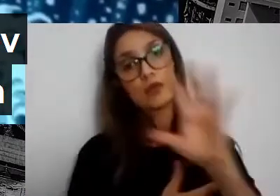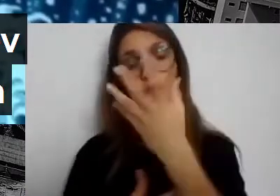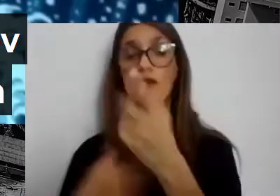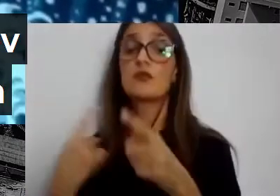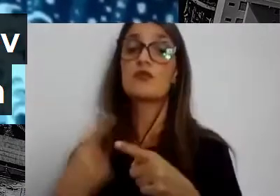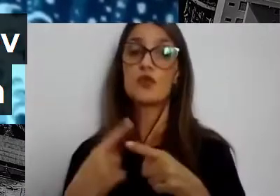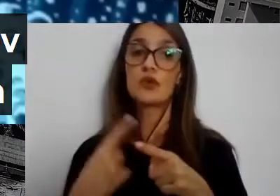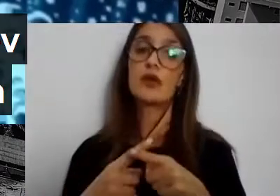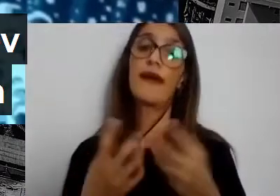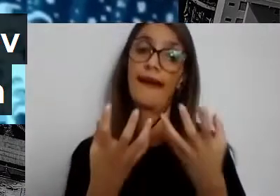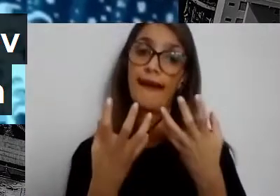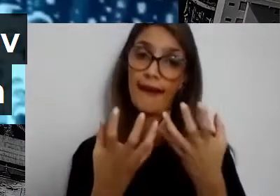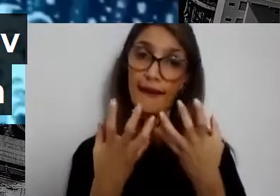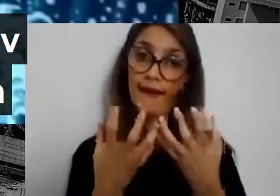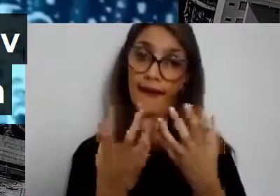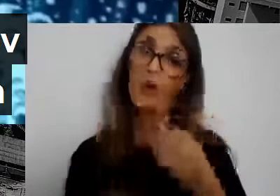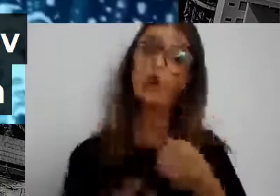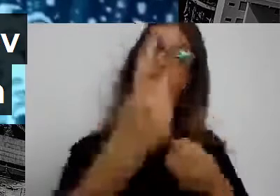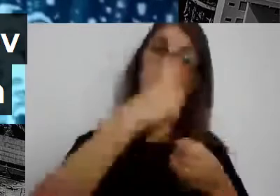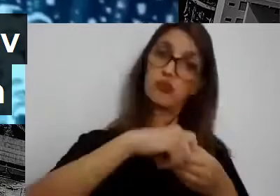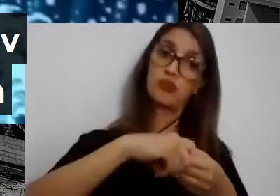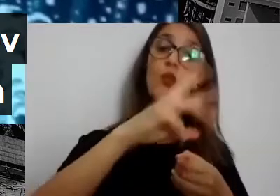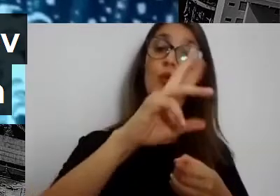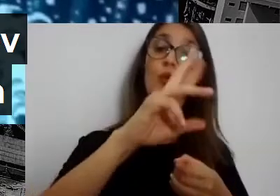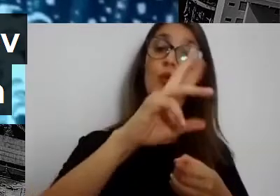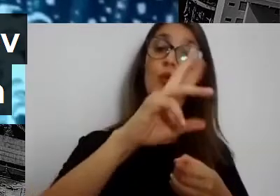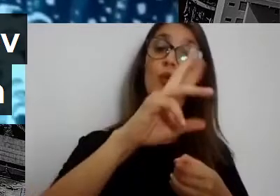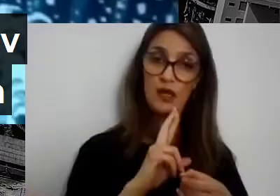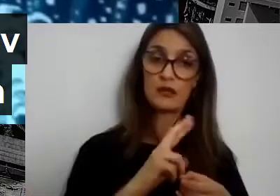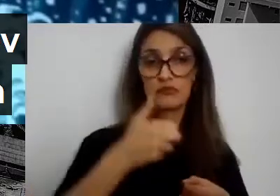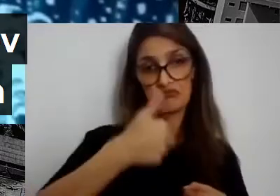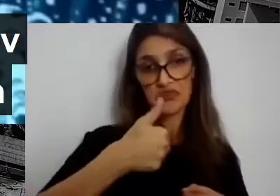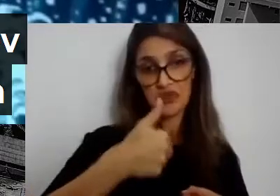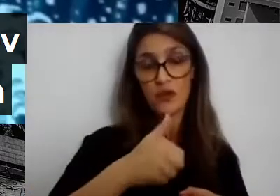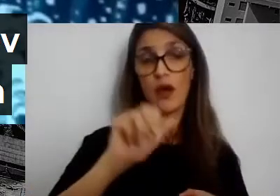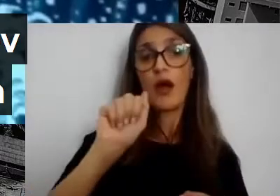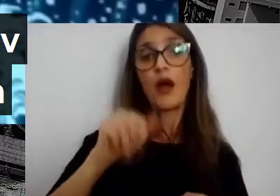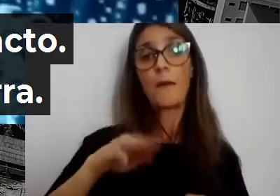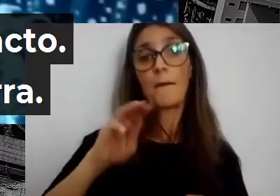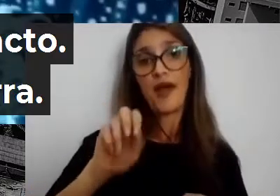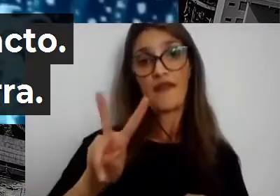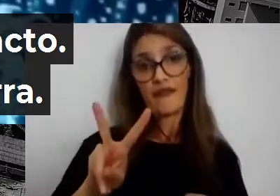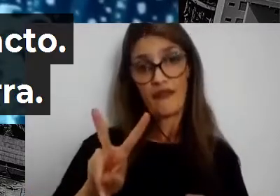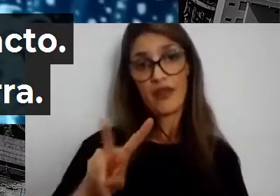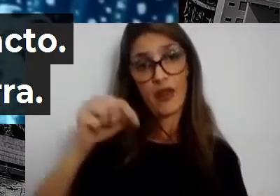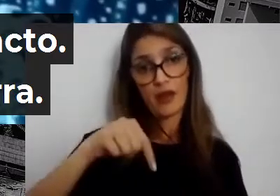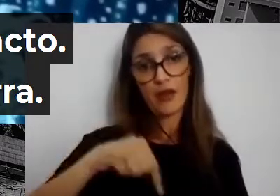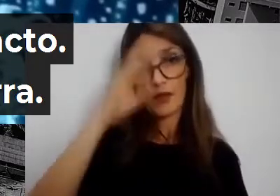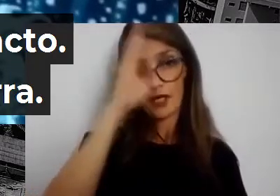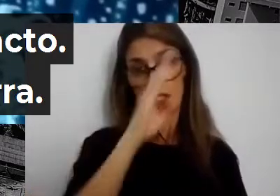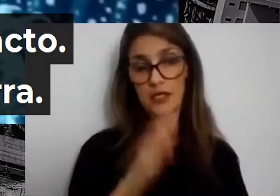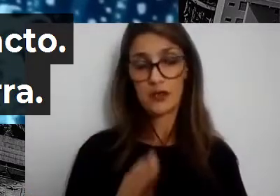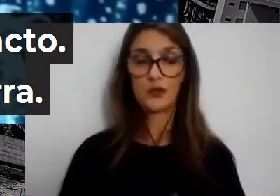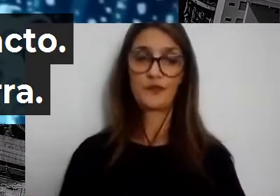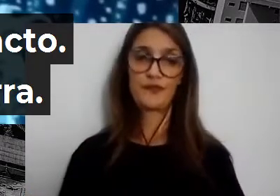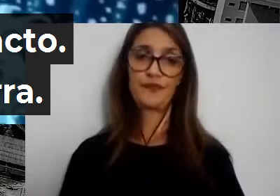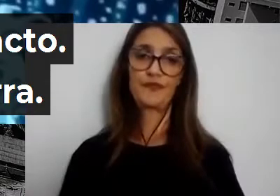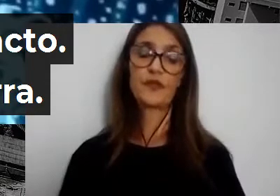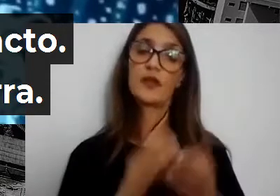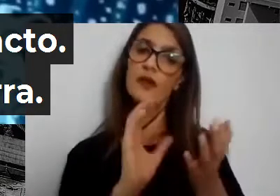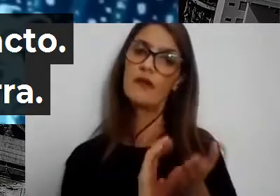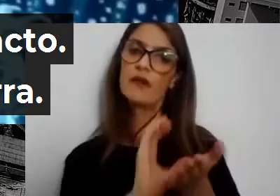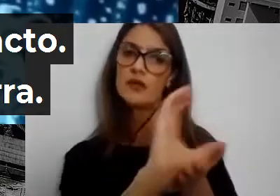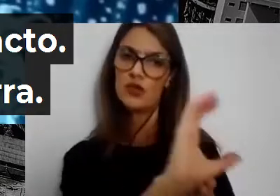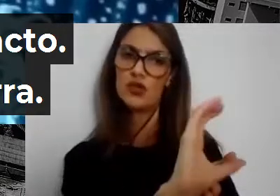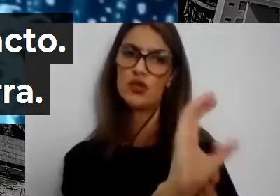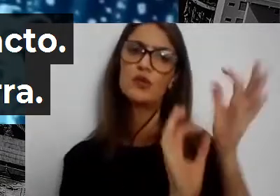InBev in Brazil. And so, their capability of investing in a project maybe allows a certain